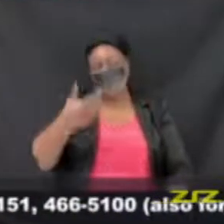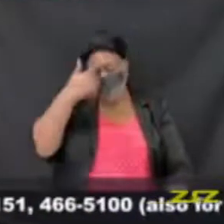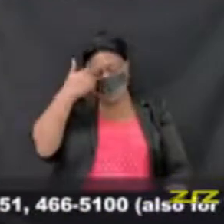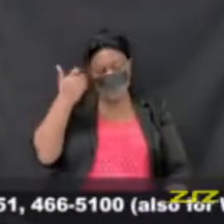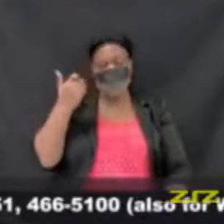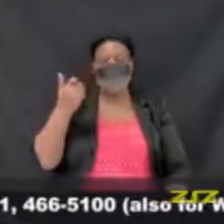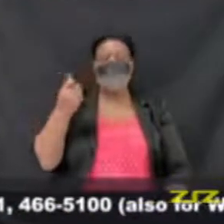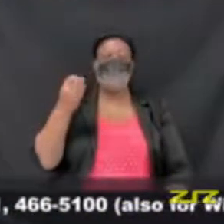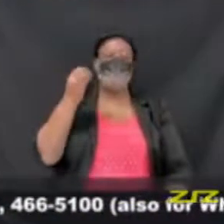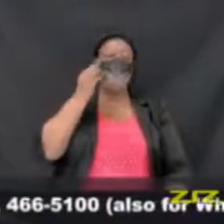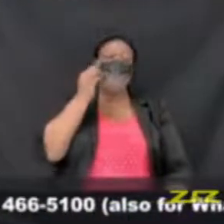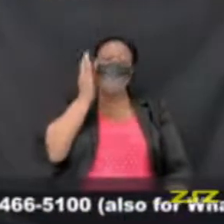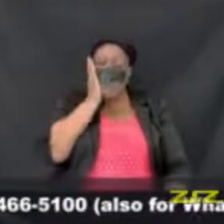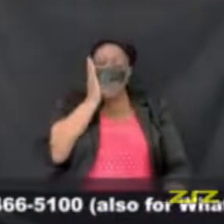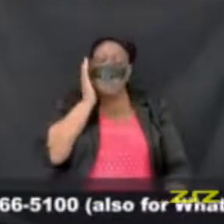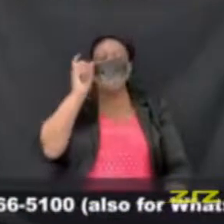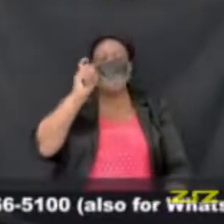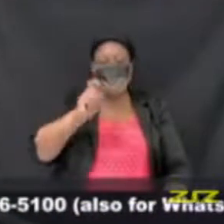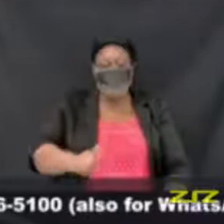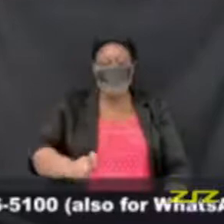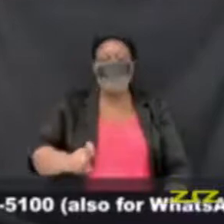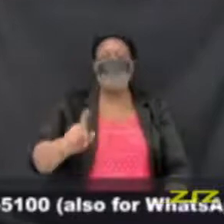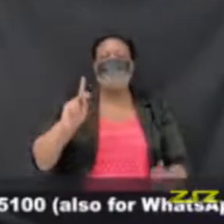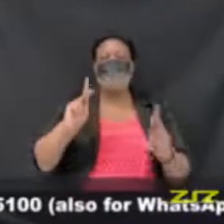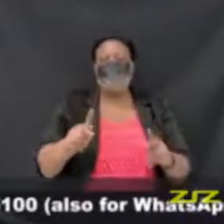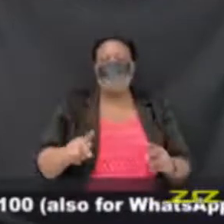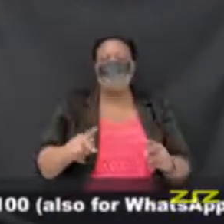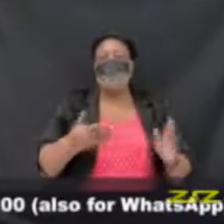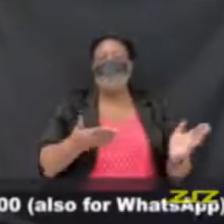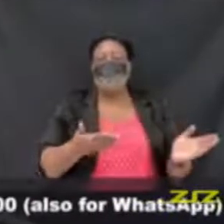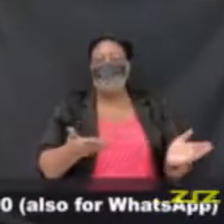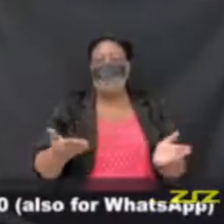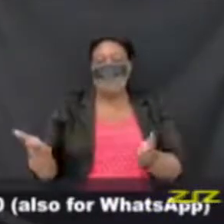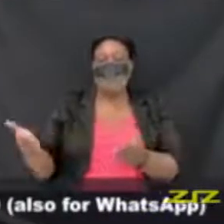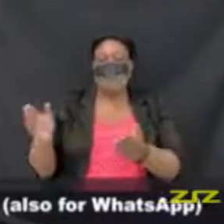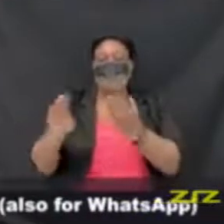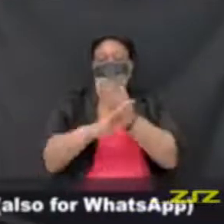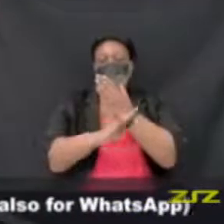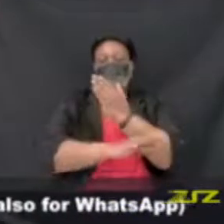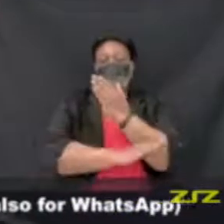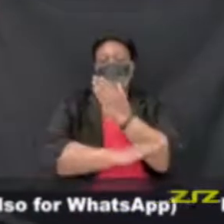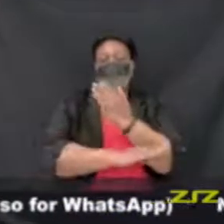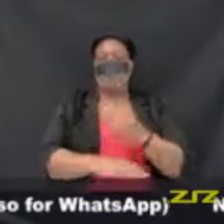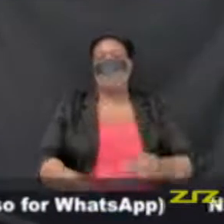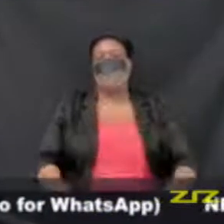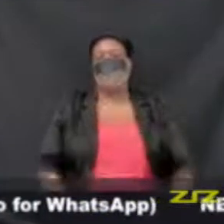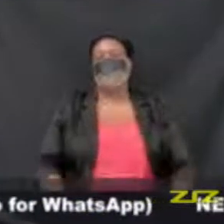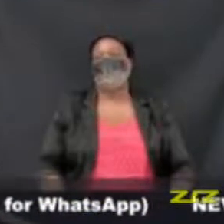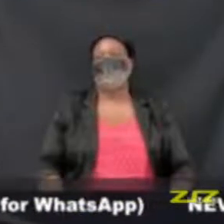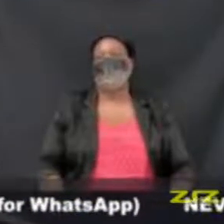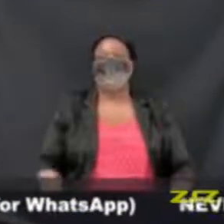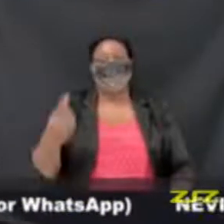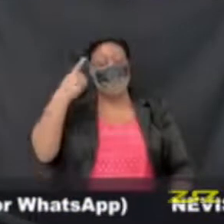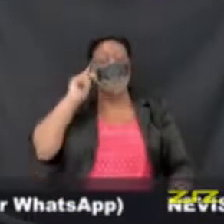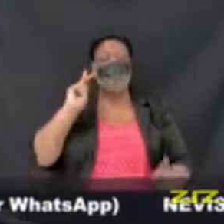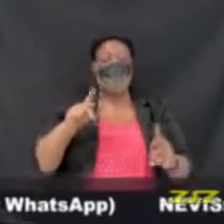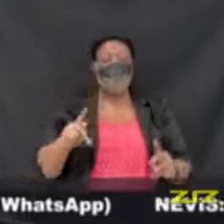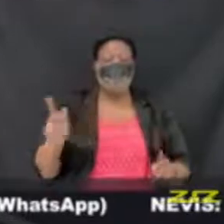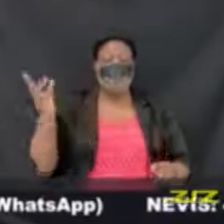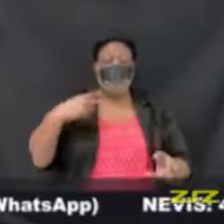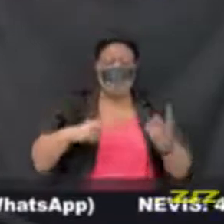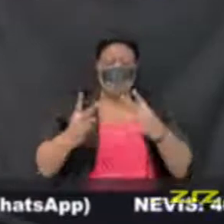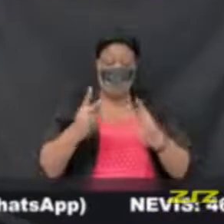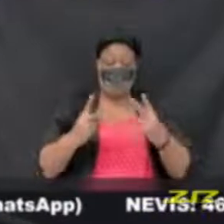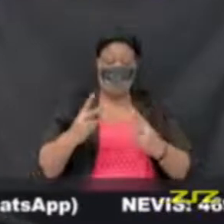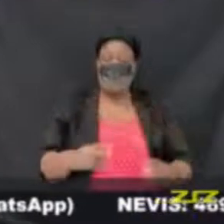as we are seeing the numbers of passengers arrival increasing significantly for us here in St. Kitts